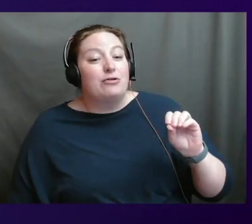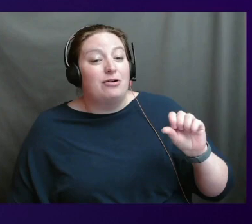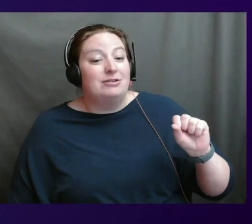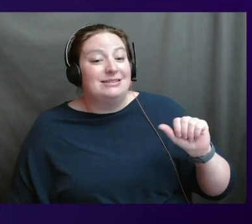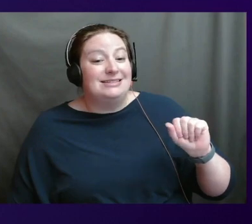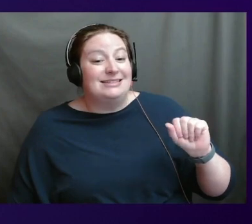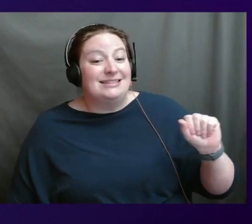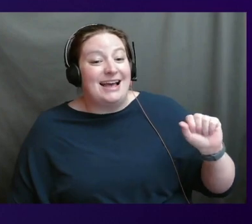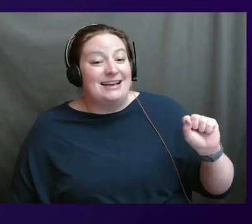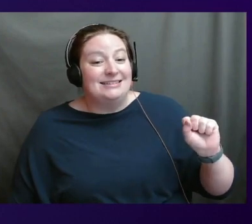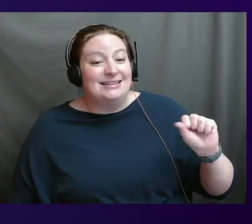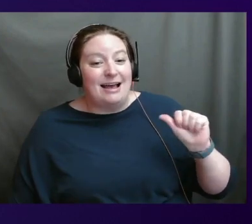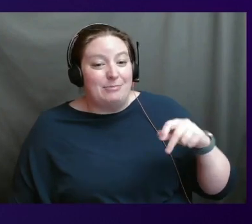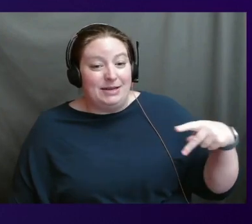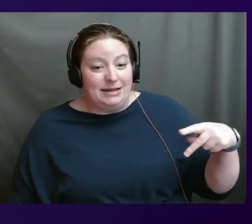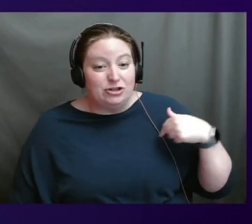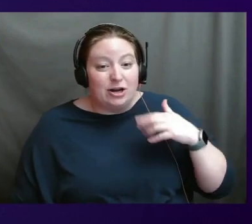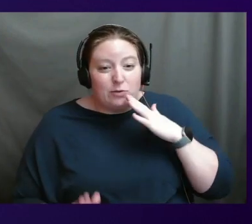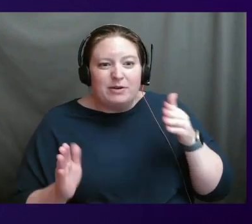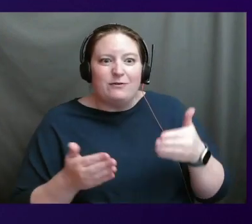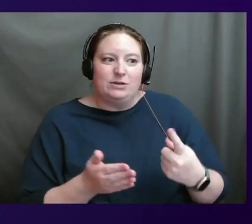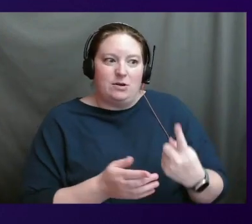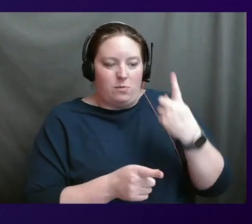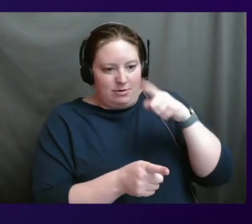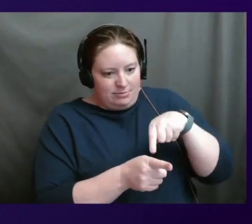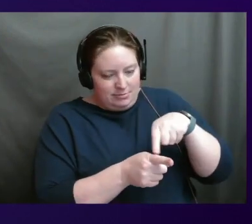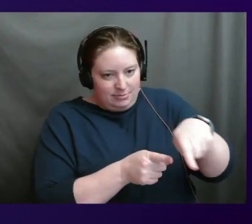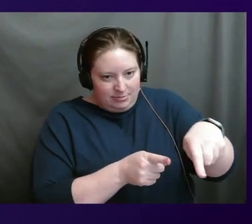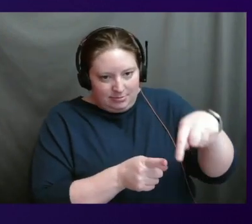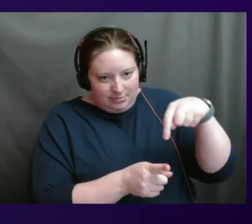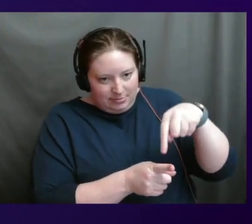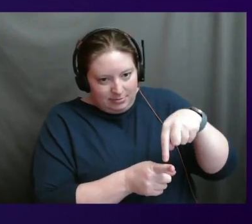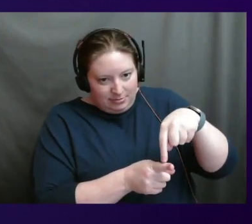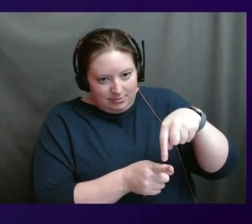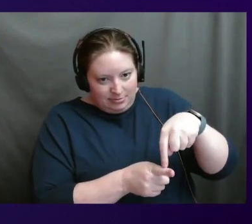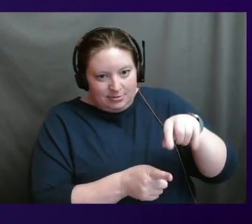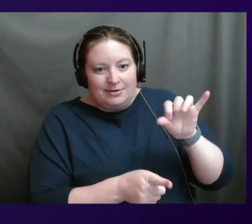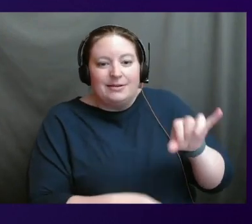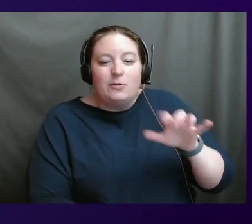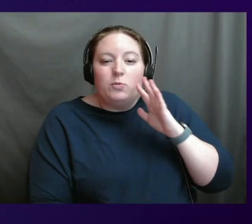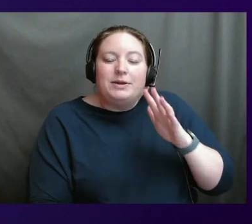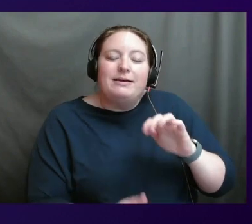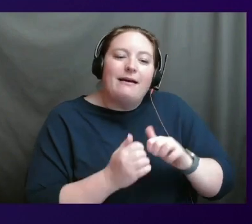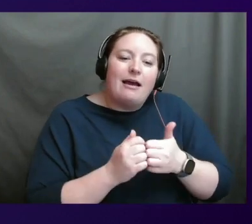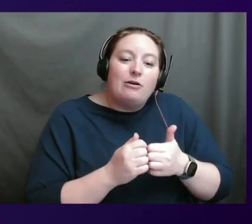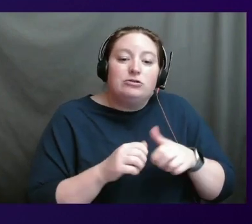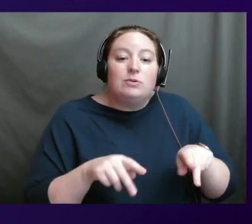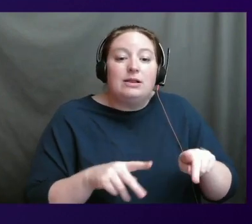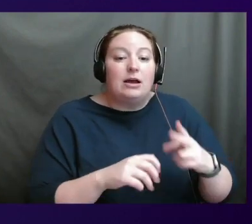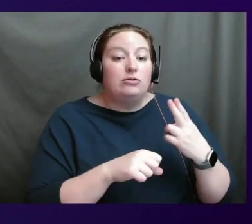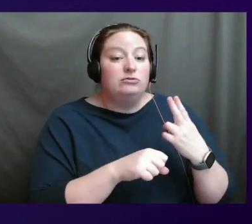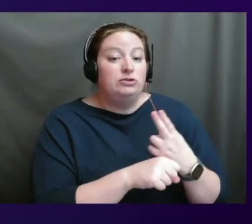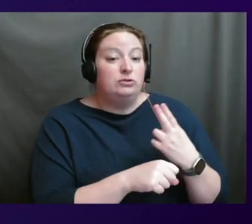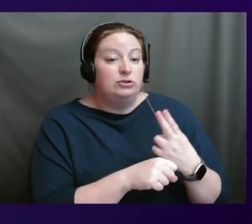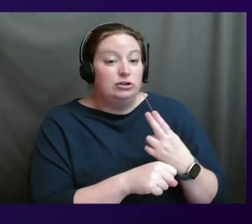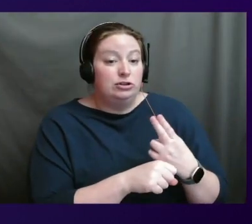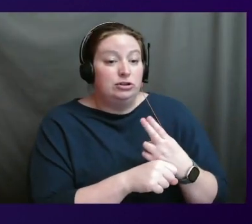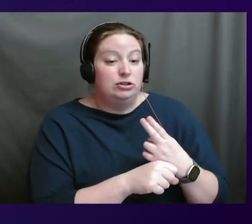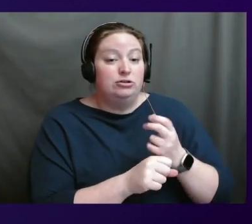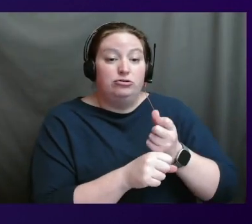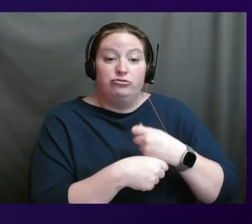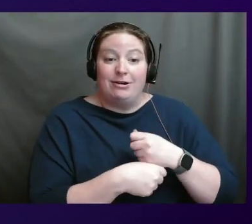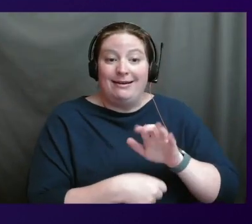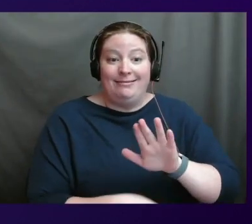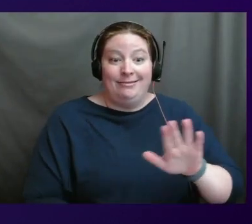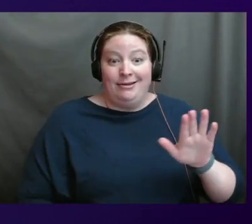I'm going to be focusing on one niche. This niche in particular is going to be a way to allow users to create their